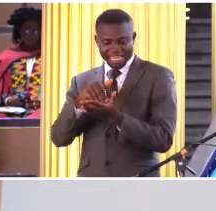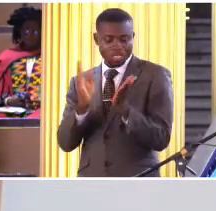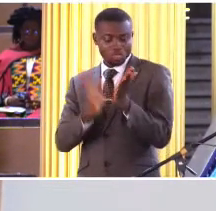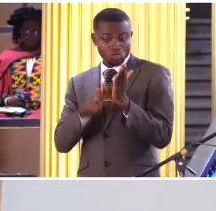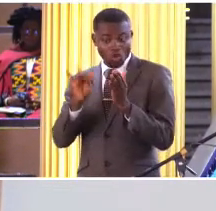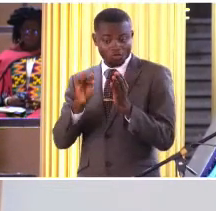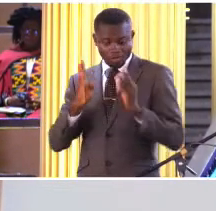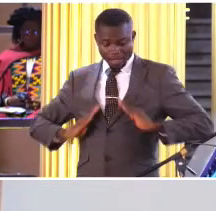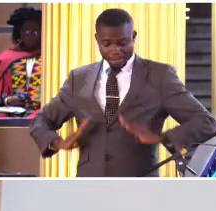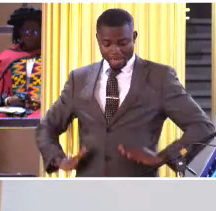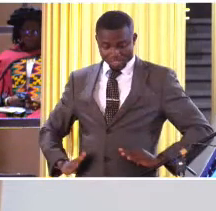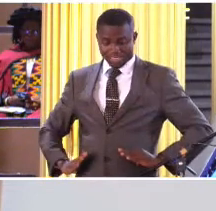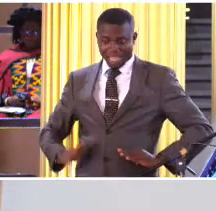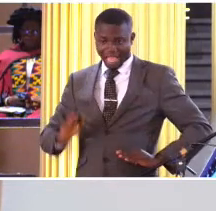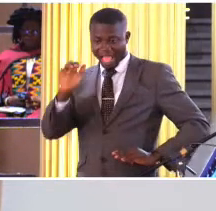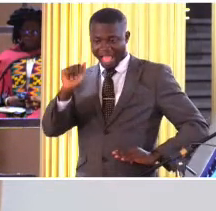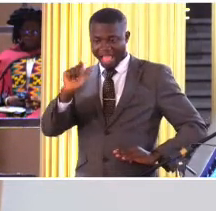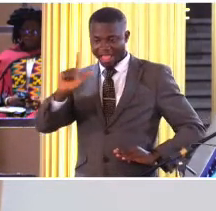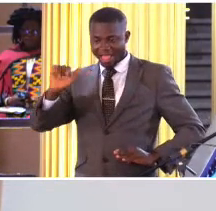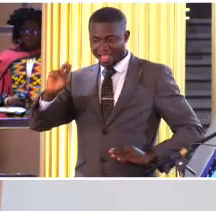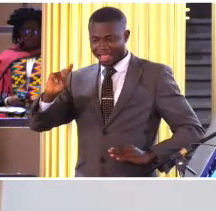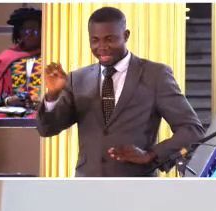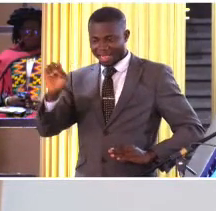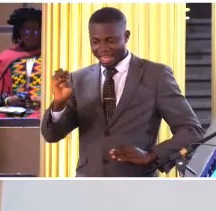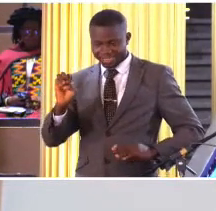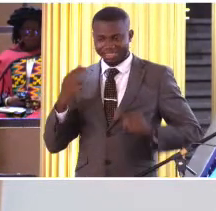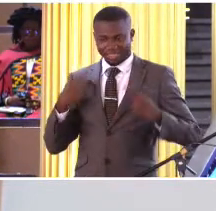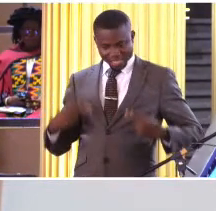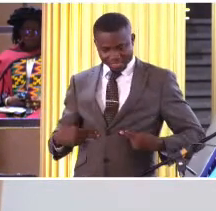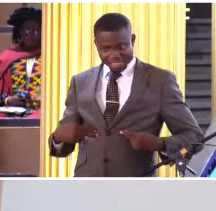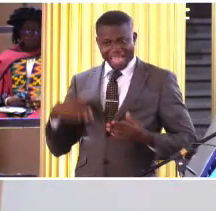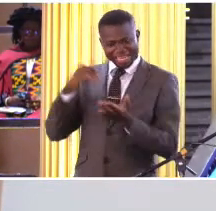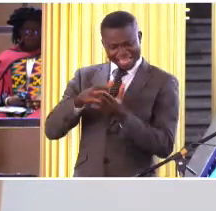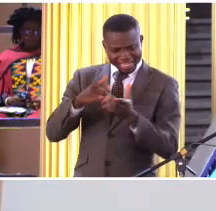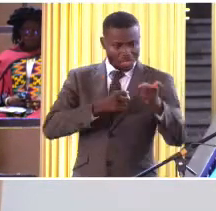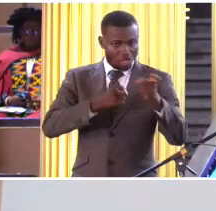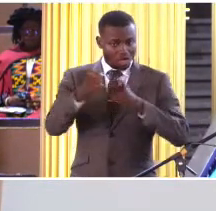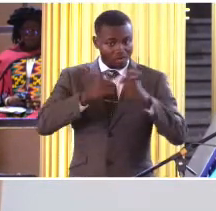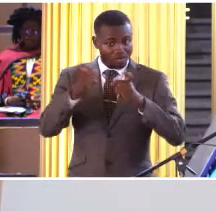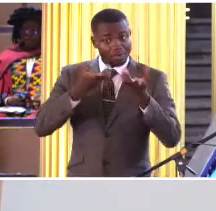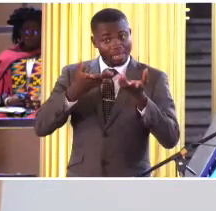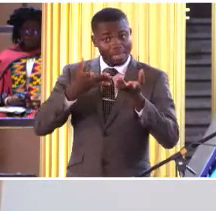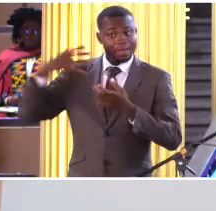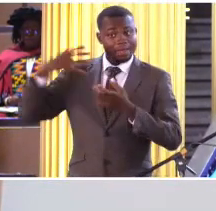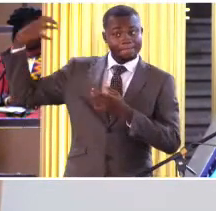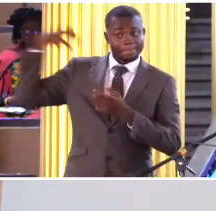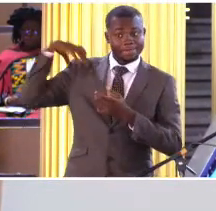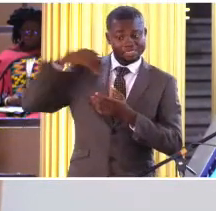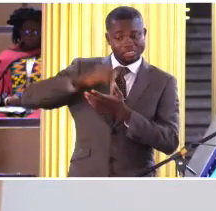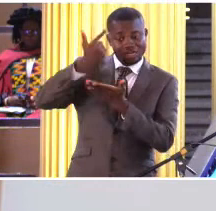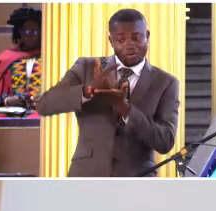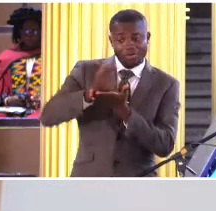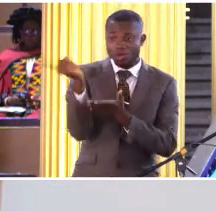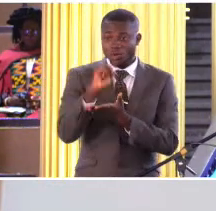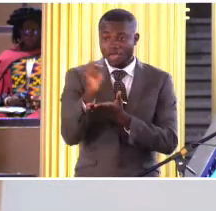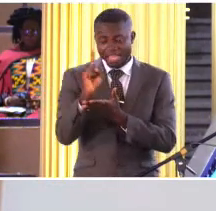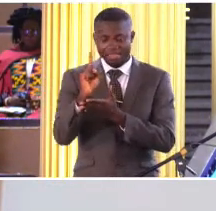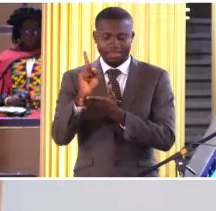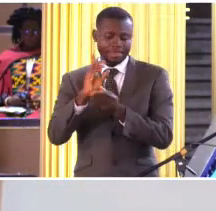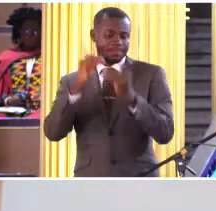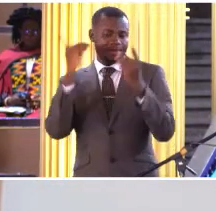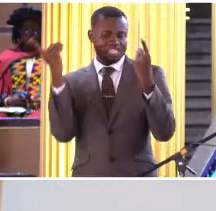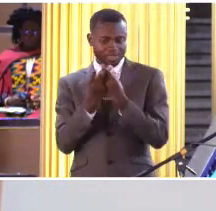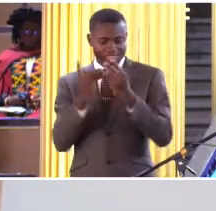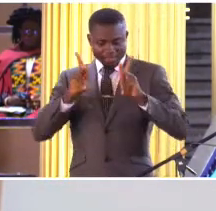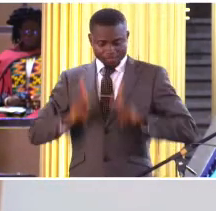Biomedical and Allied Health Sciences, and he is the coordinator of postgraduate programs in the Department of Physiotherapy here